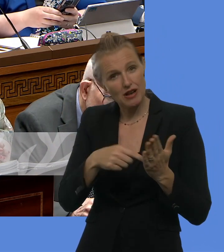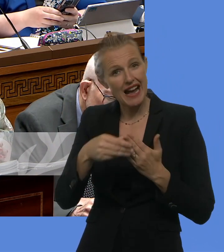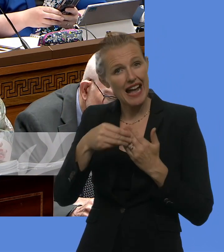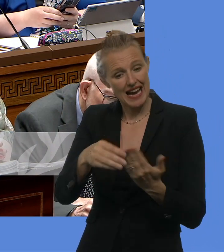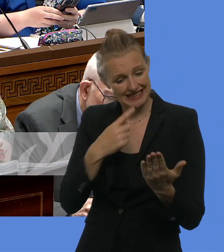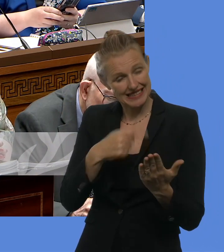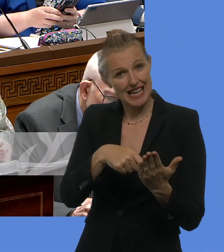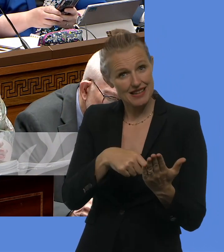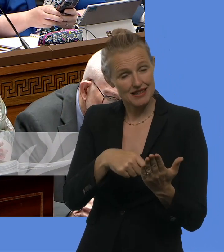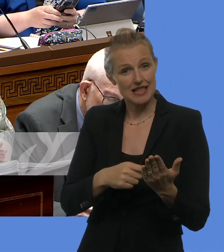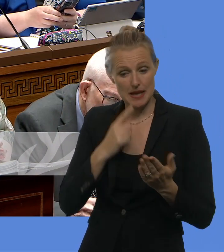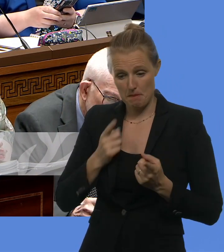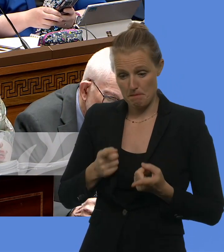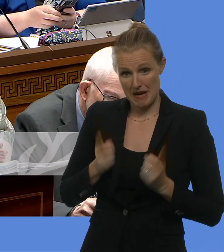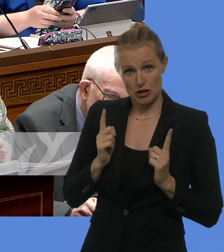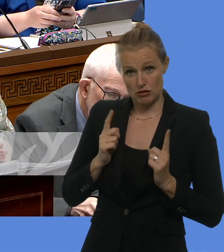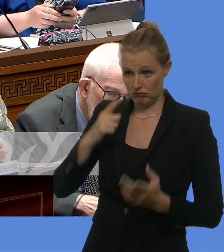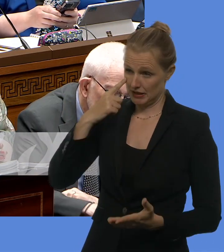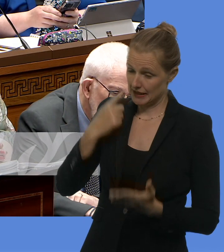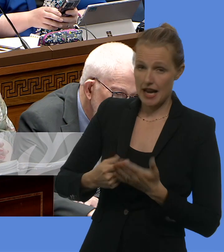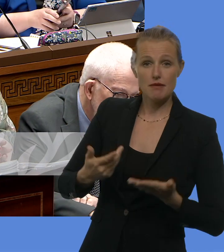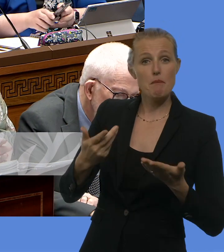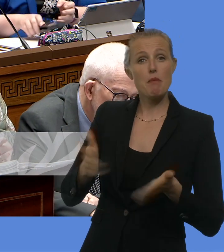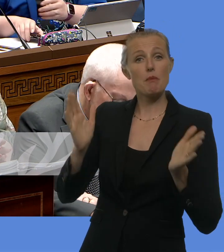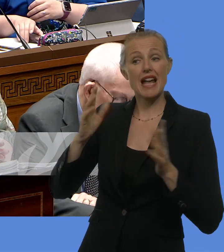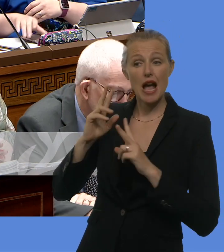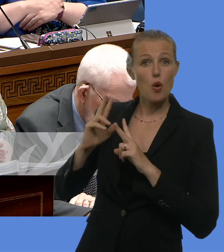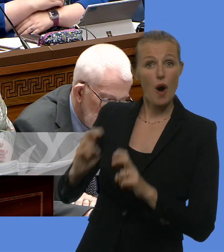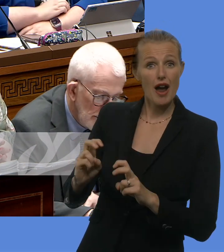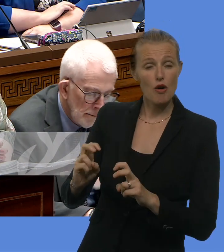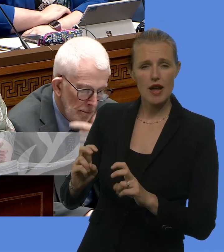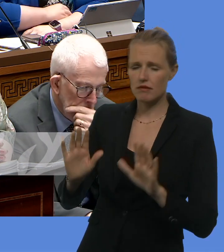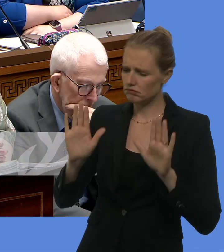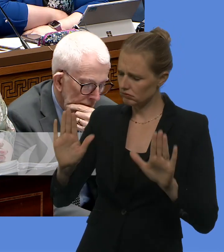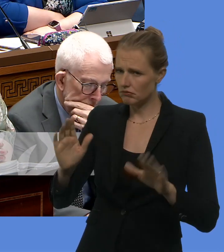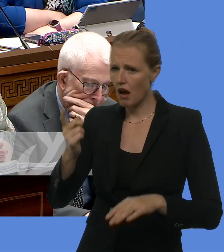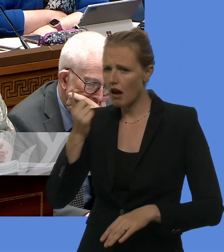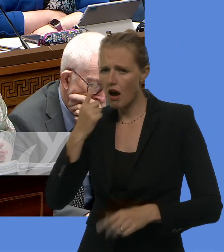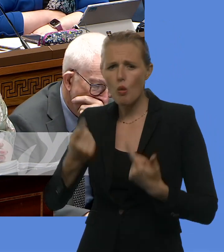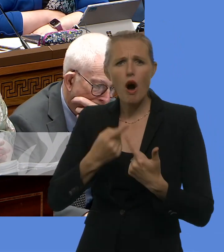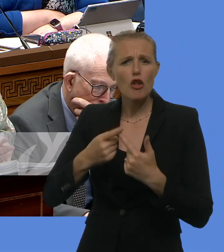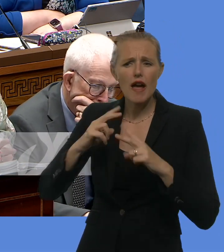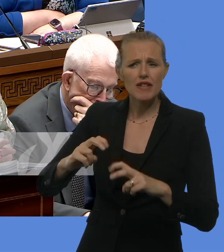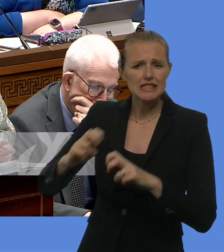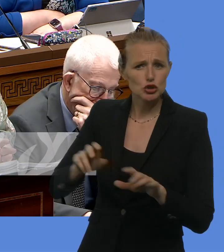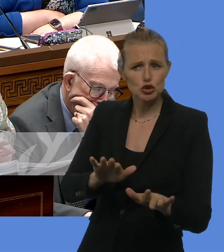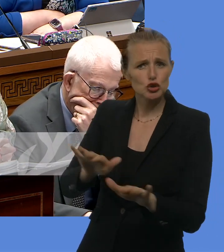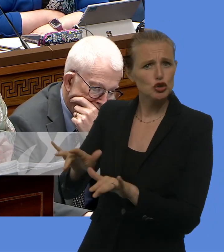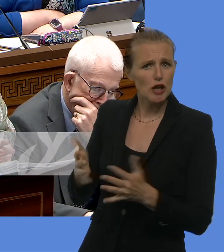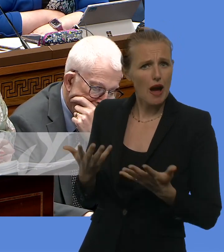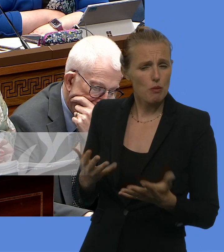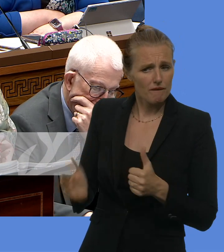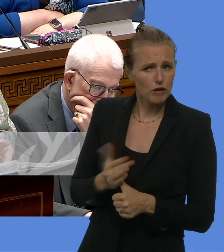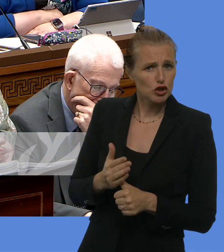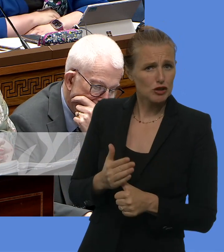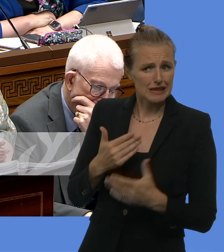says that a minister, in making a decision to call a public inquiry, must have due regard to what other investigatory mechanisms are available to deal with an